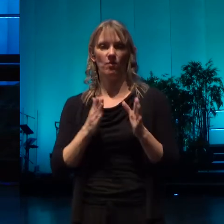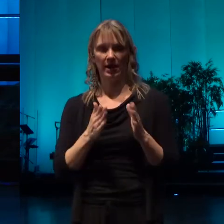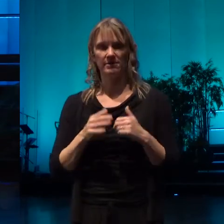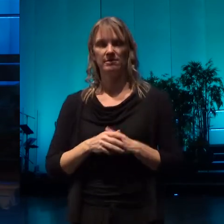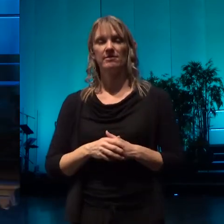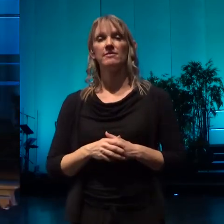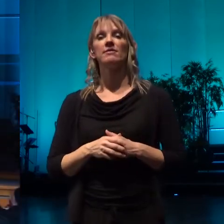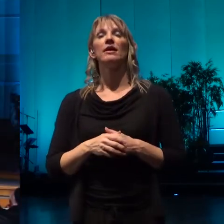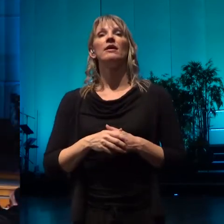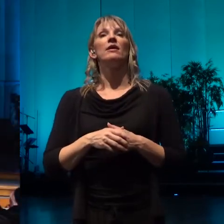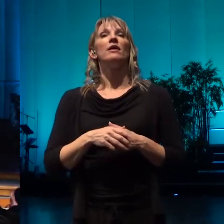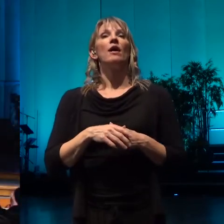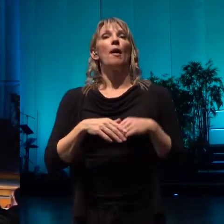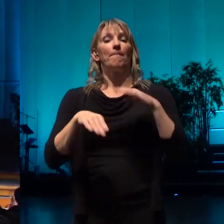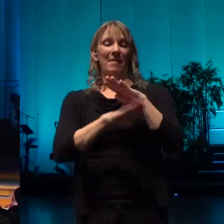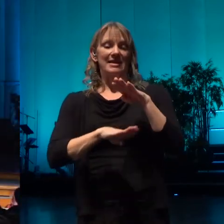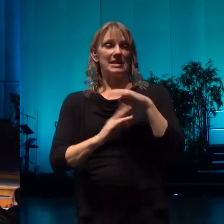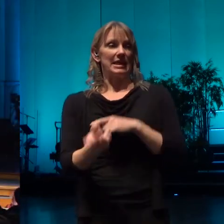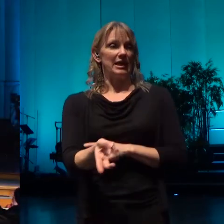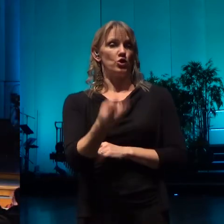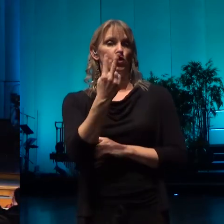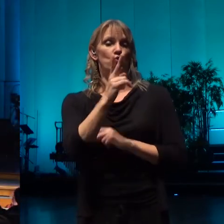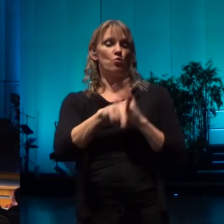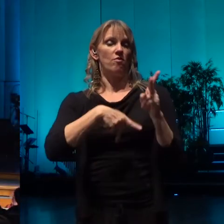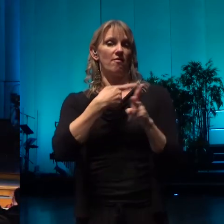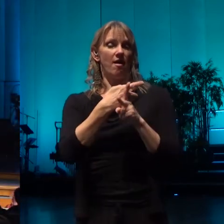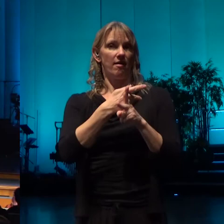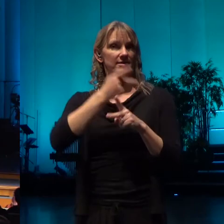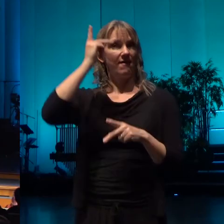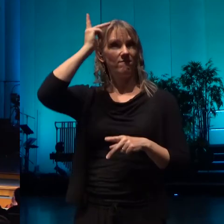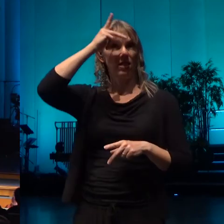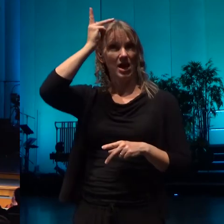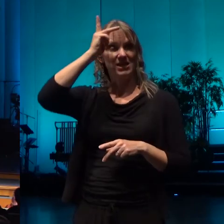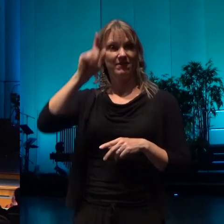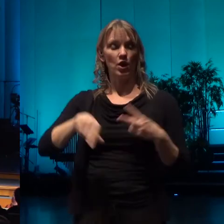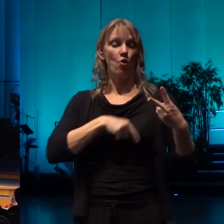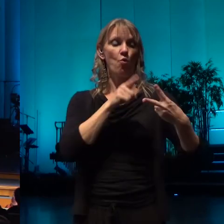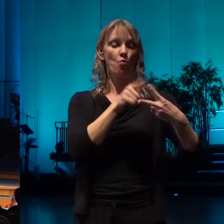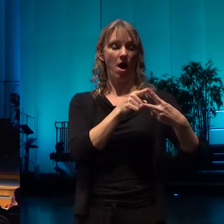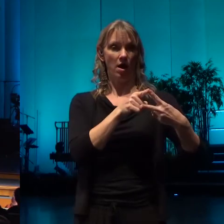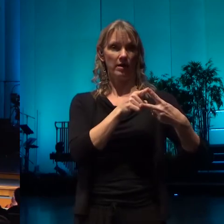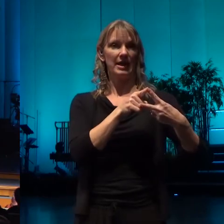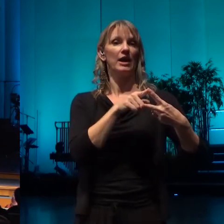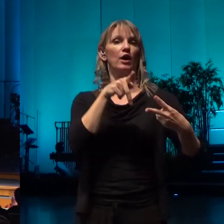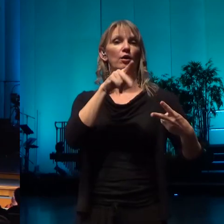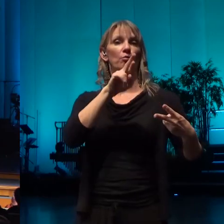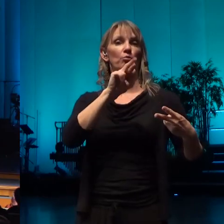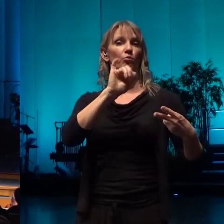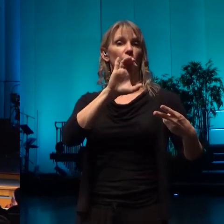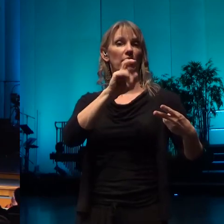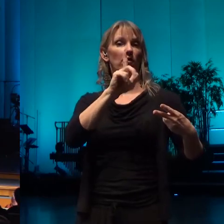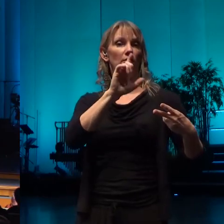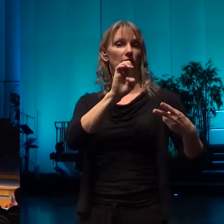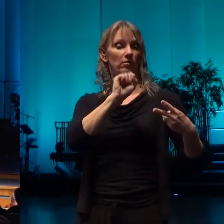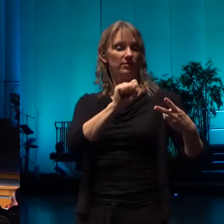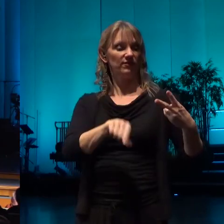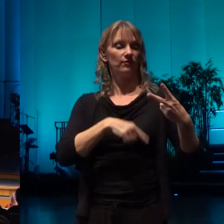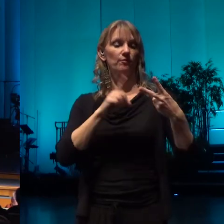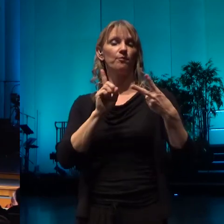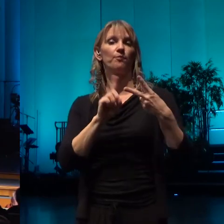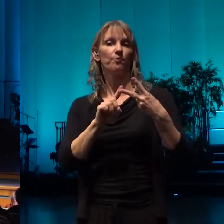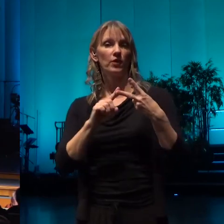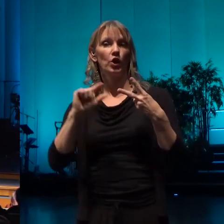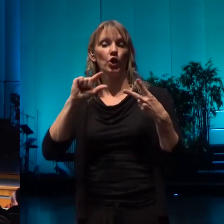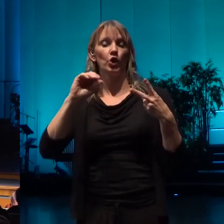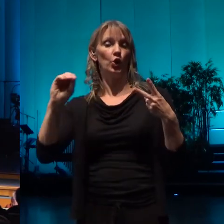He said there are basically two kinds of philosophy. One's called prickles, and the other's